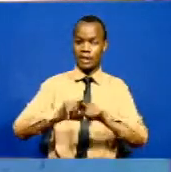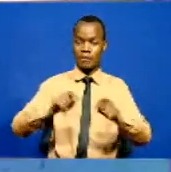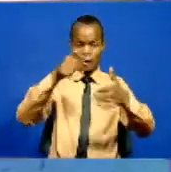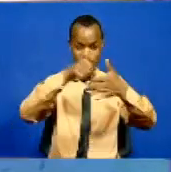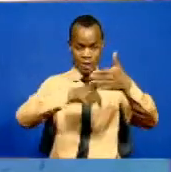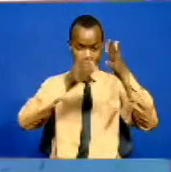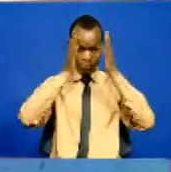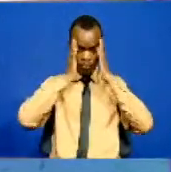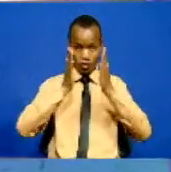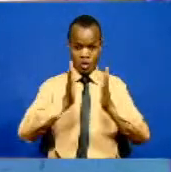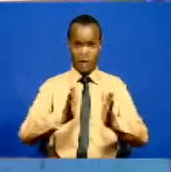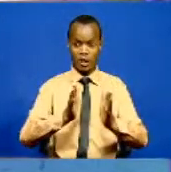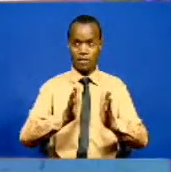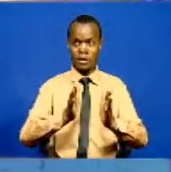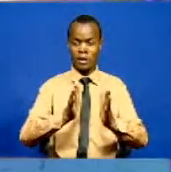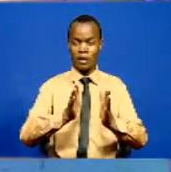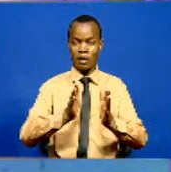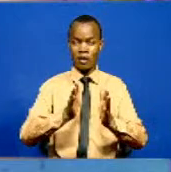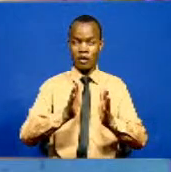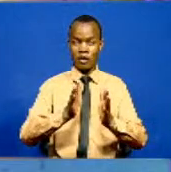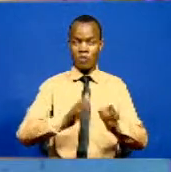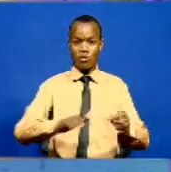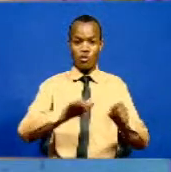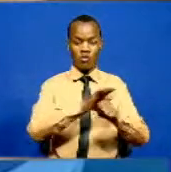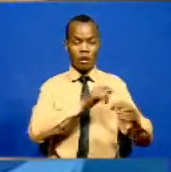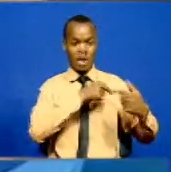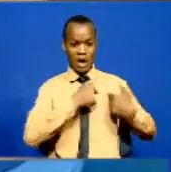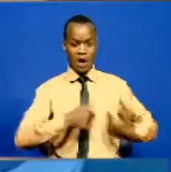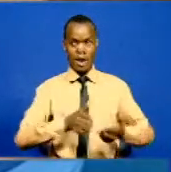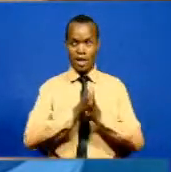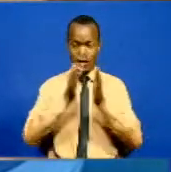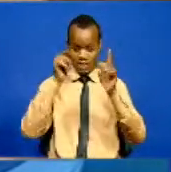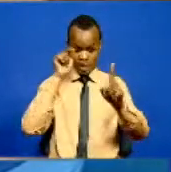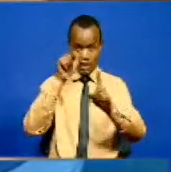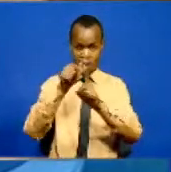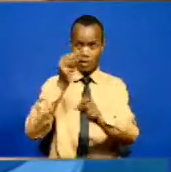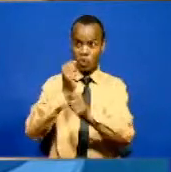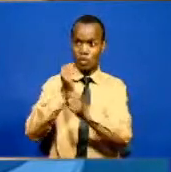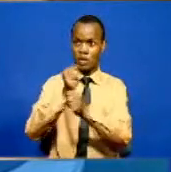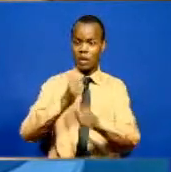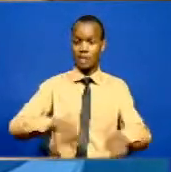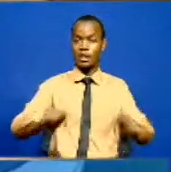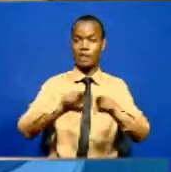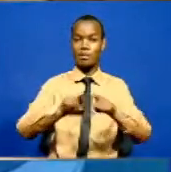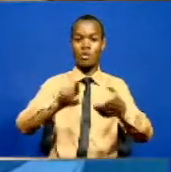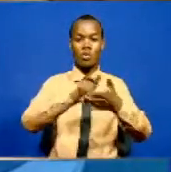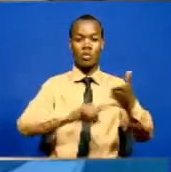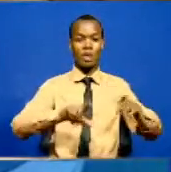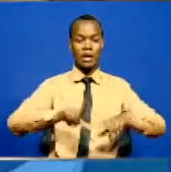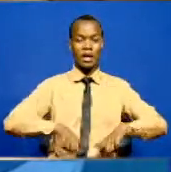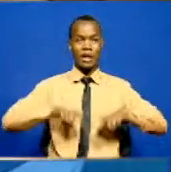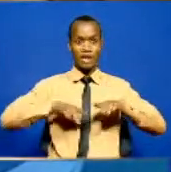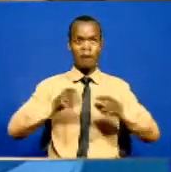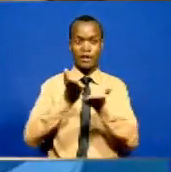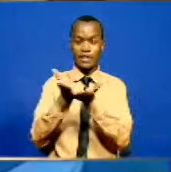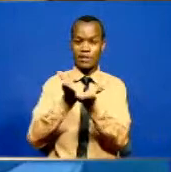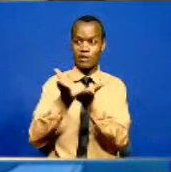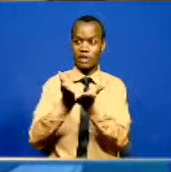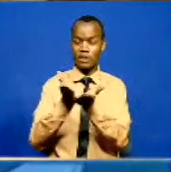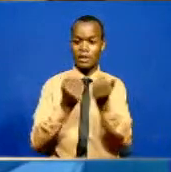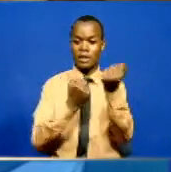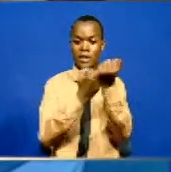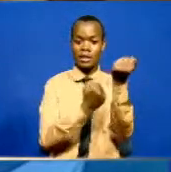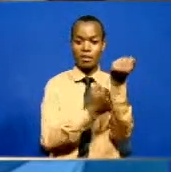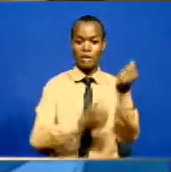consecration, his wholehearted devotion to duty, characterized a notable lifetime of service to supporting